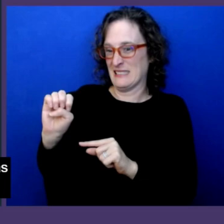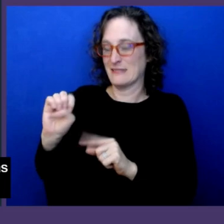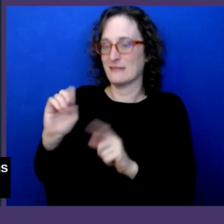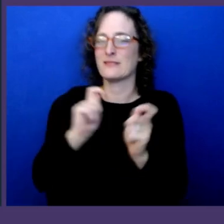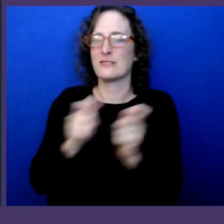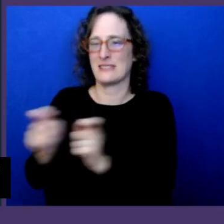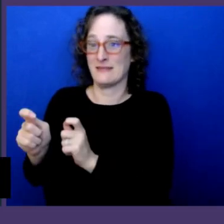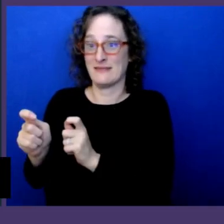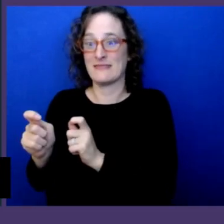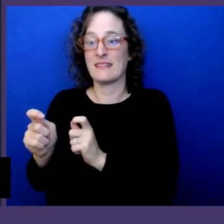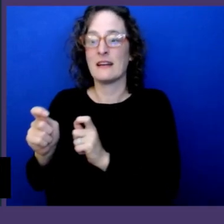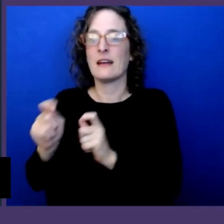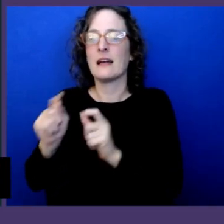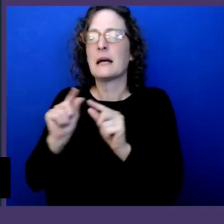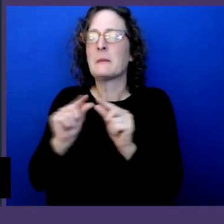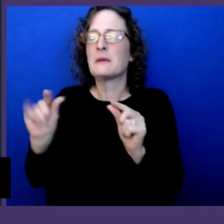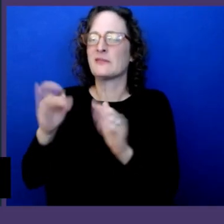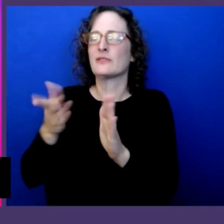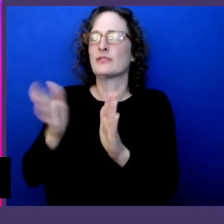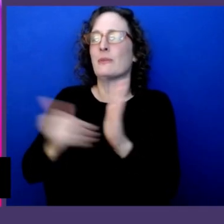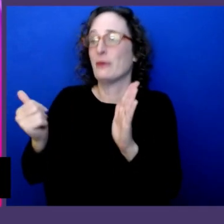sort of tune only small pieces of your model.